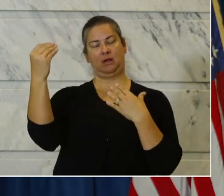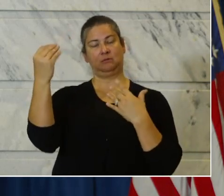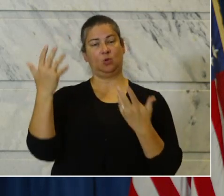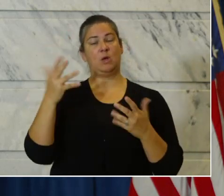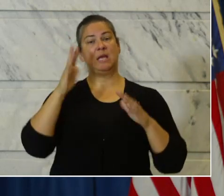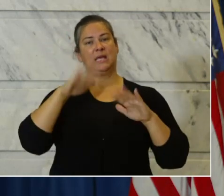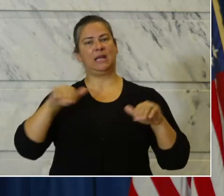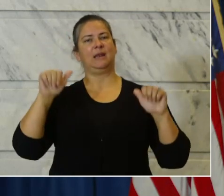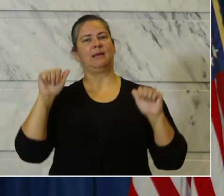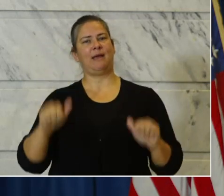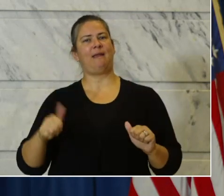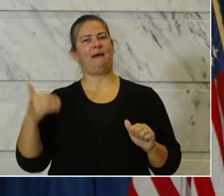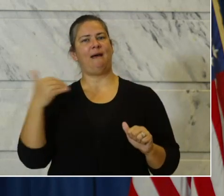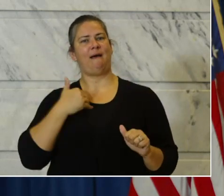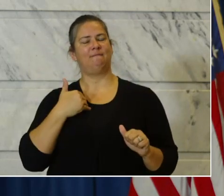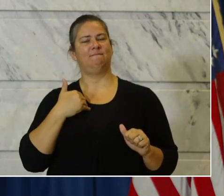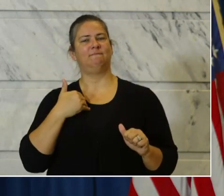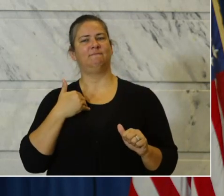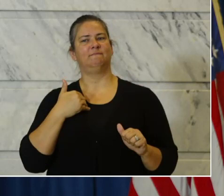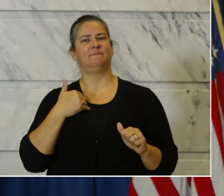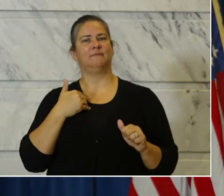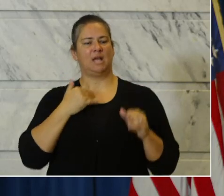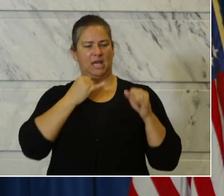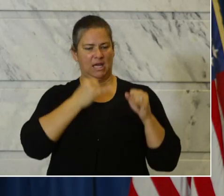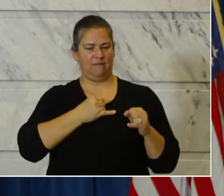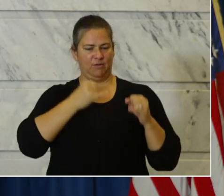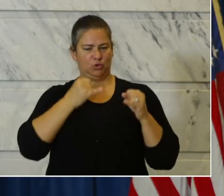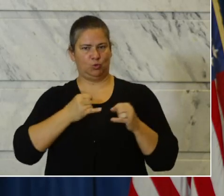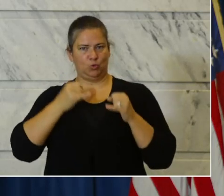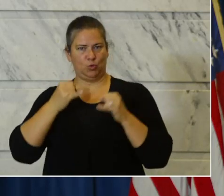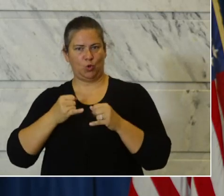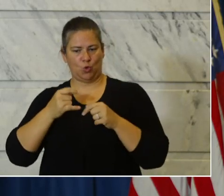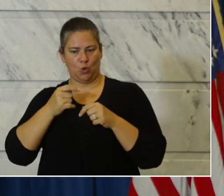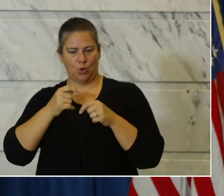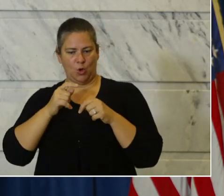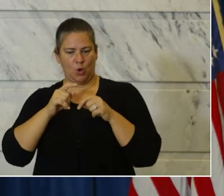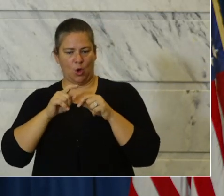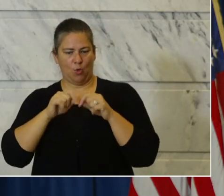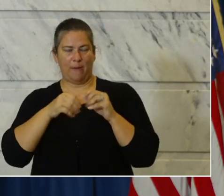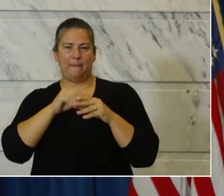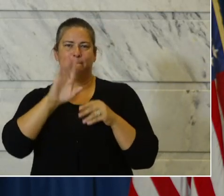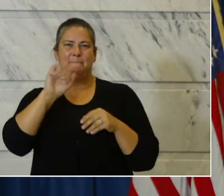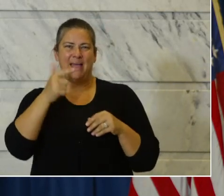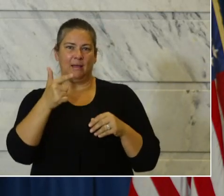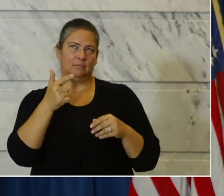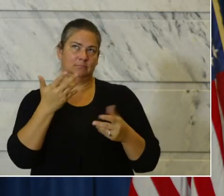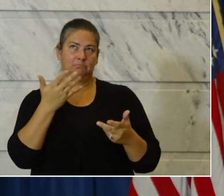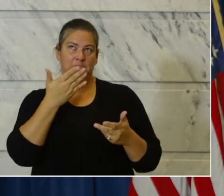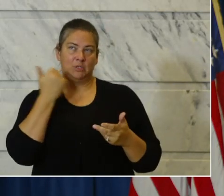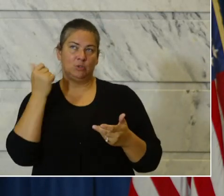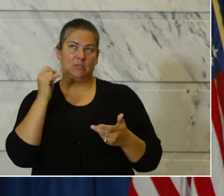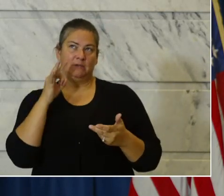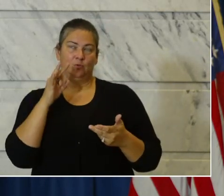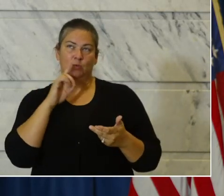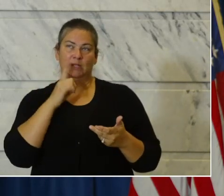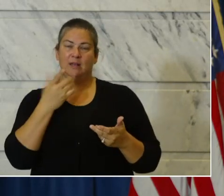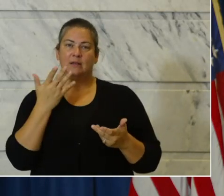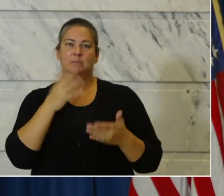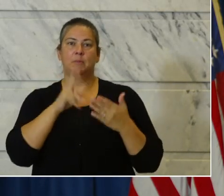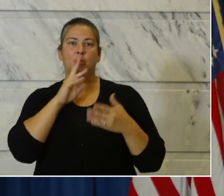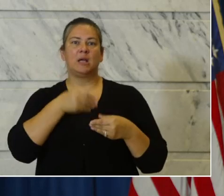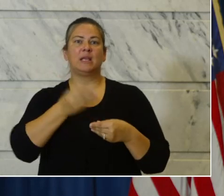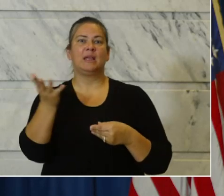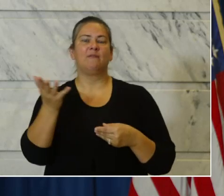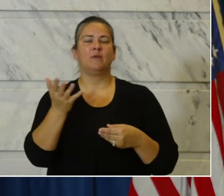get individually wrapped. You know, bags would be better, and if you think about it, like some people give out